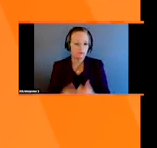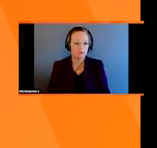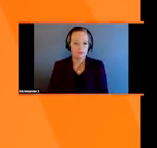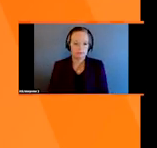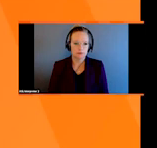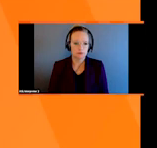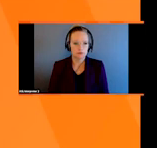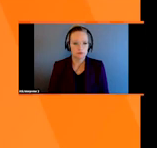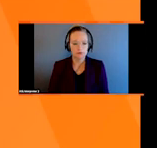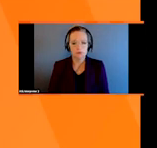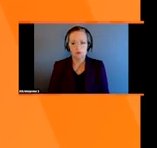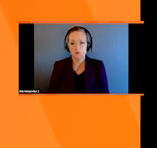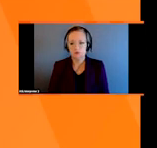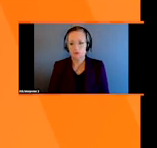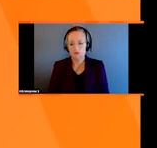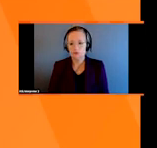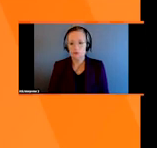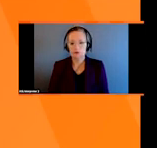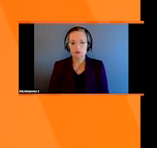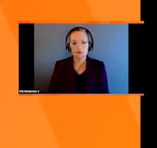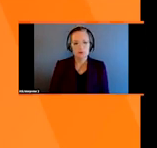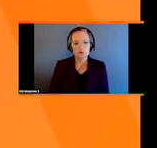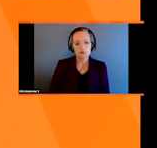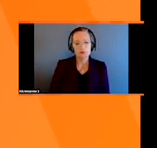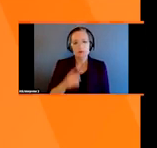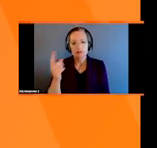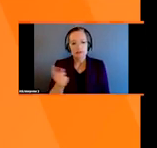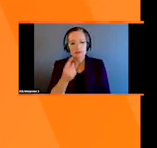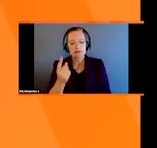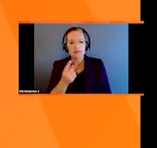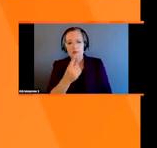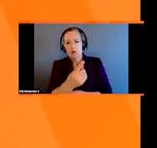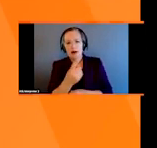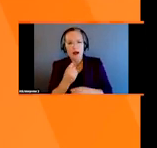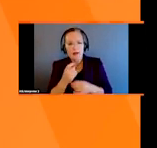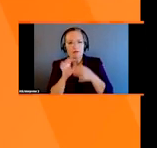Thoughts on activity being as myself or one of my businesses.